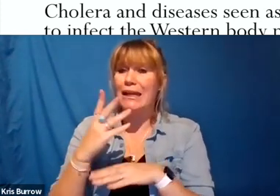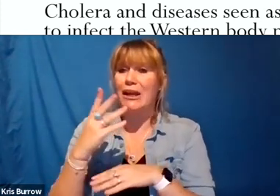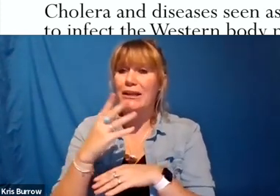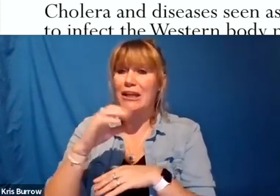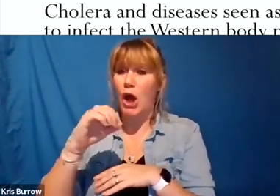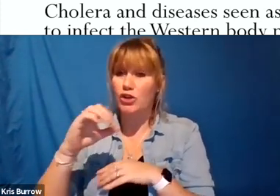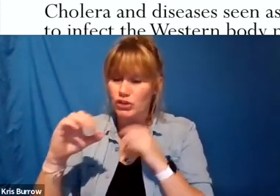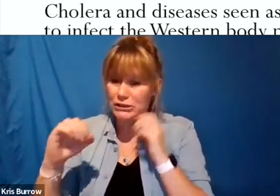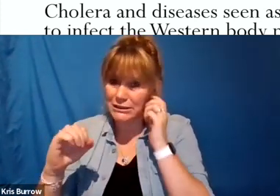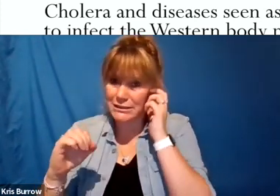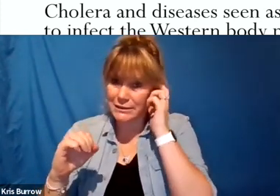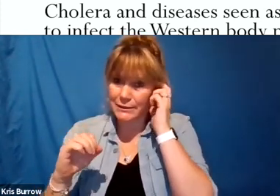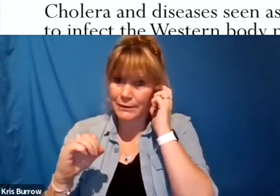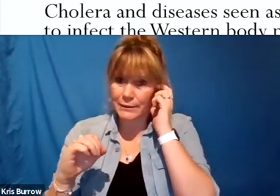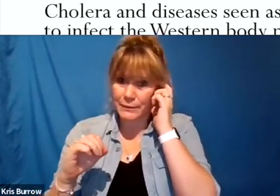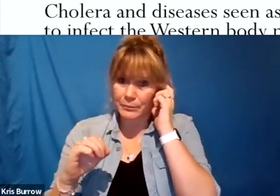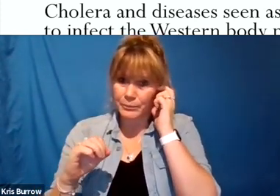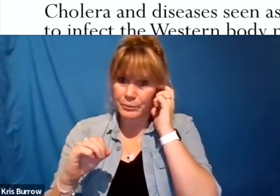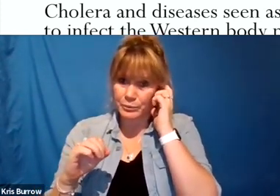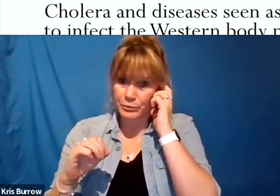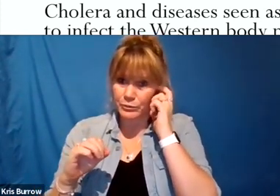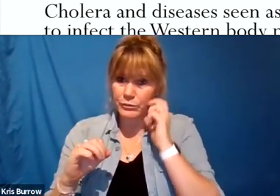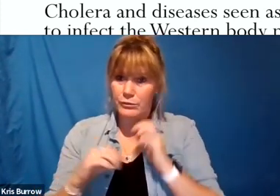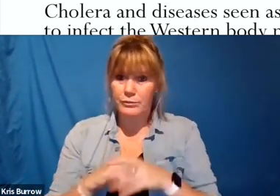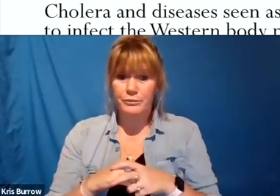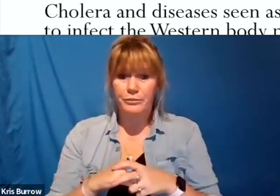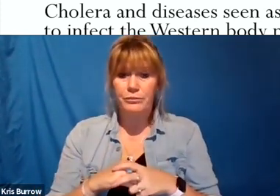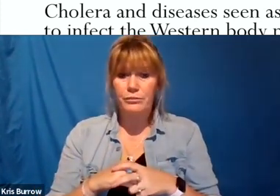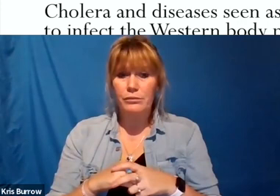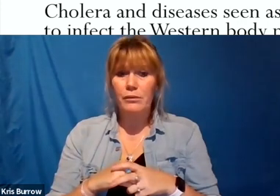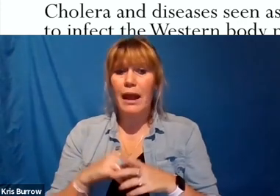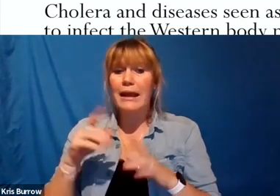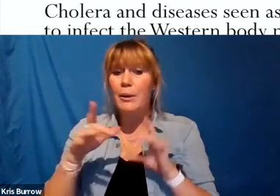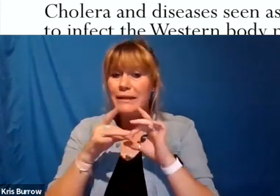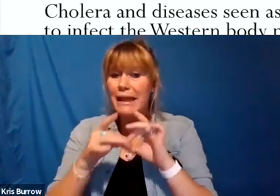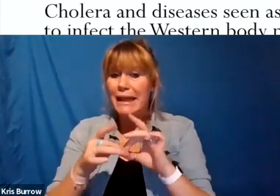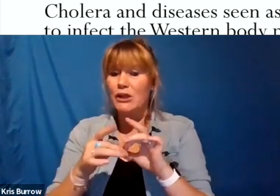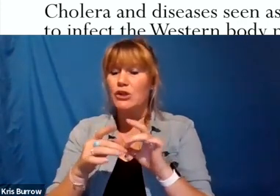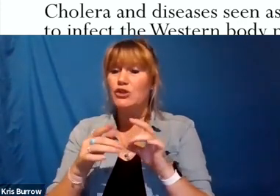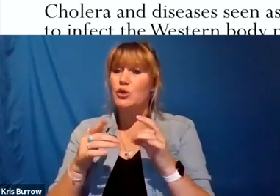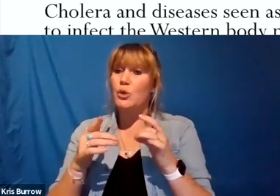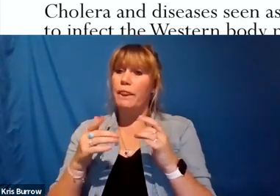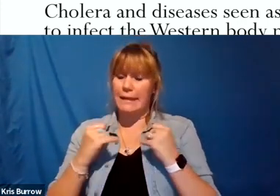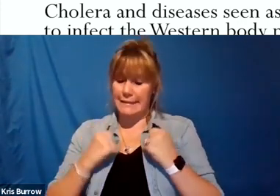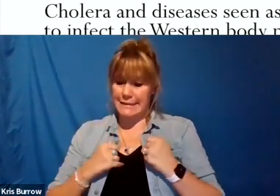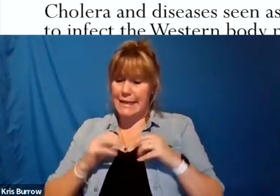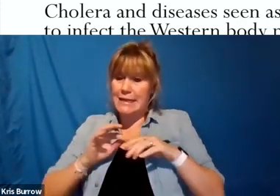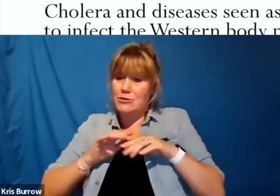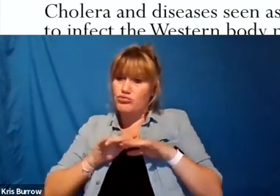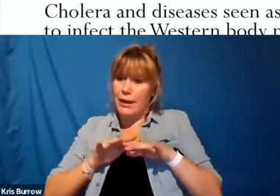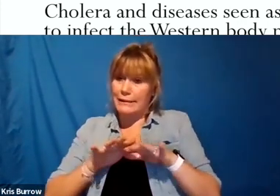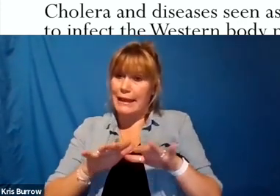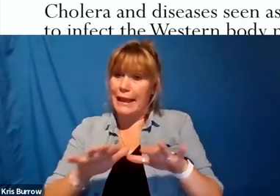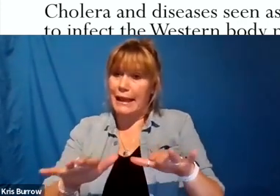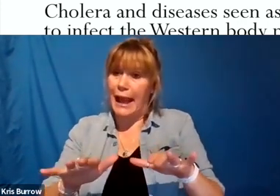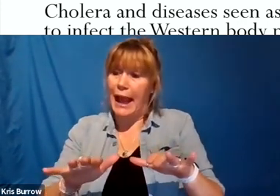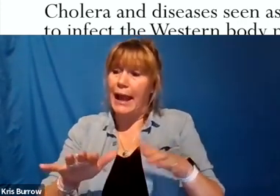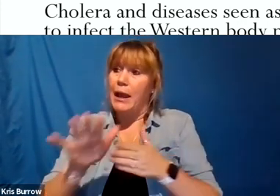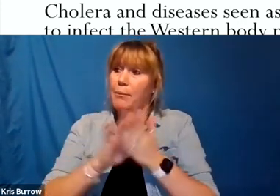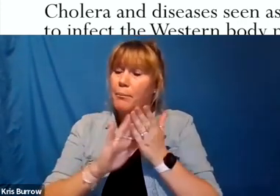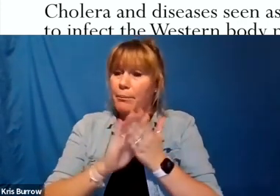globe caused new avenues for disease to spread. This caused anxiety for people